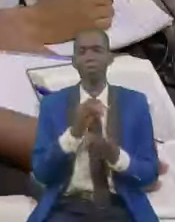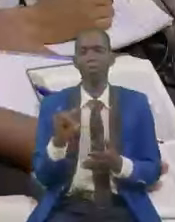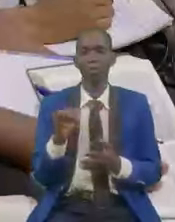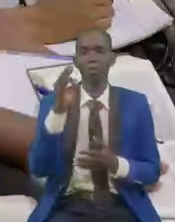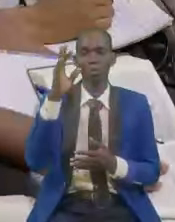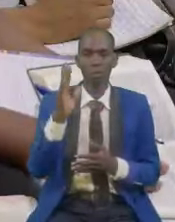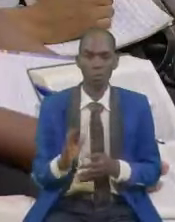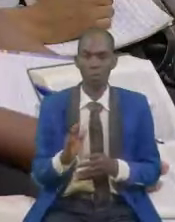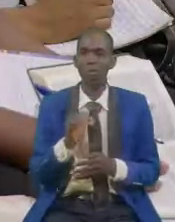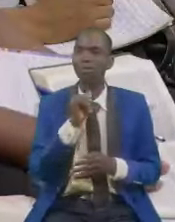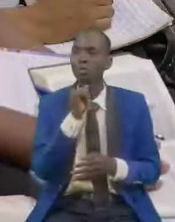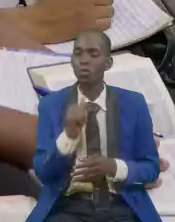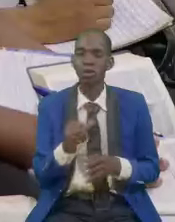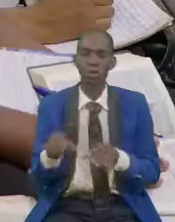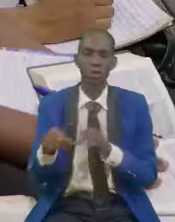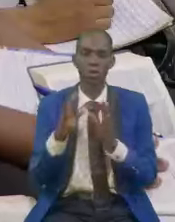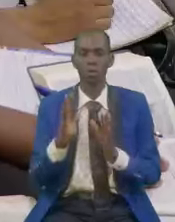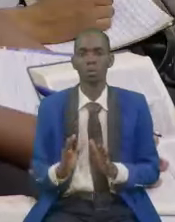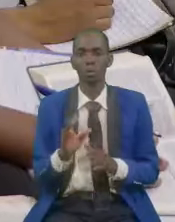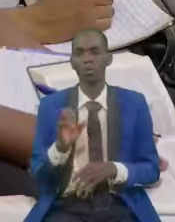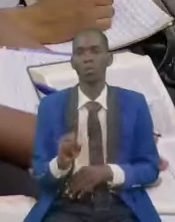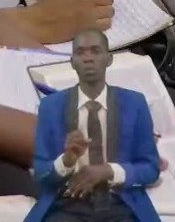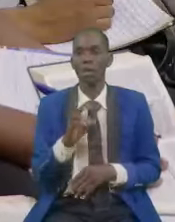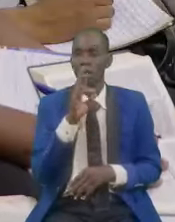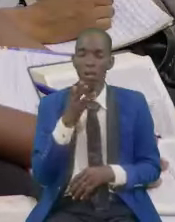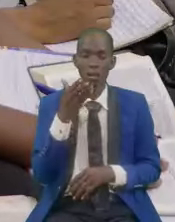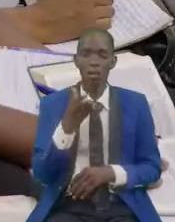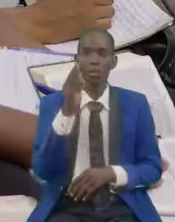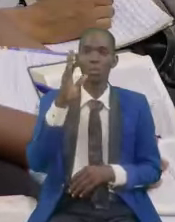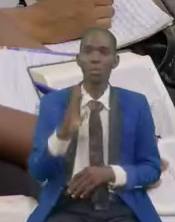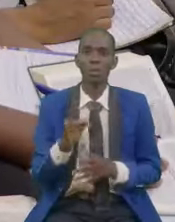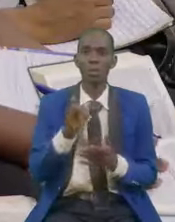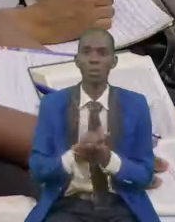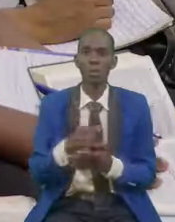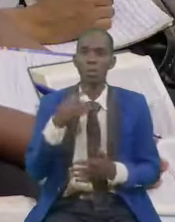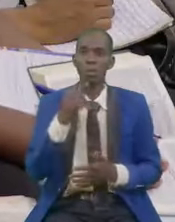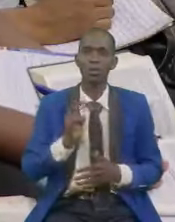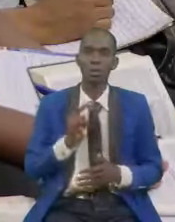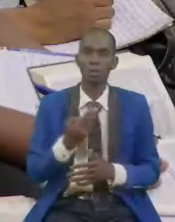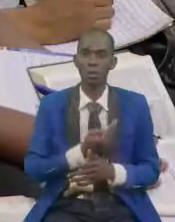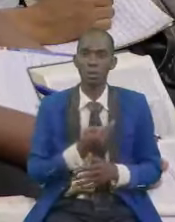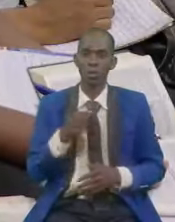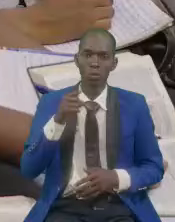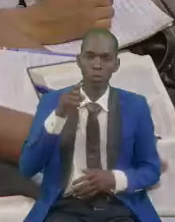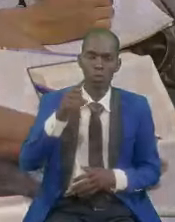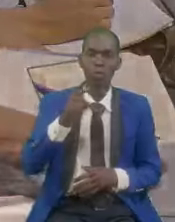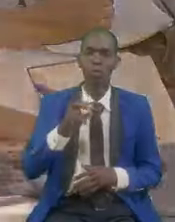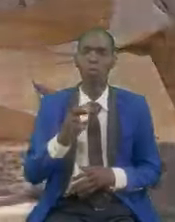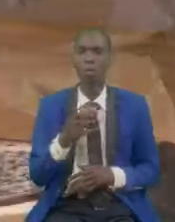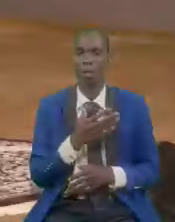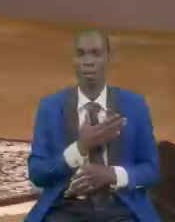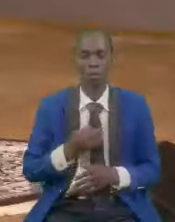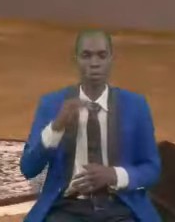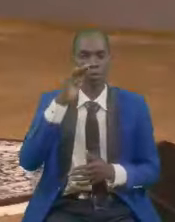not doers. Are there preachers who tell us that, you know, you and your wife, you and your husband